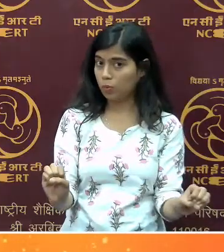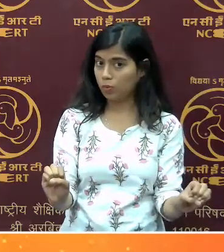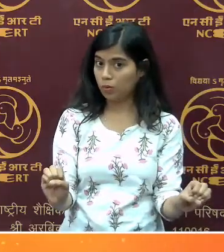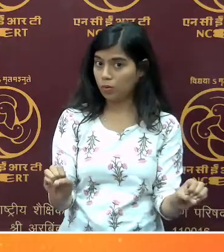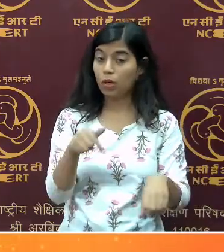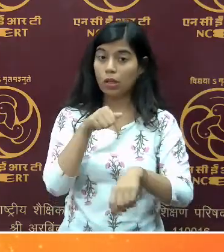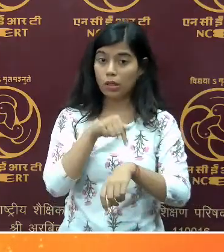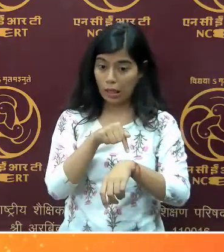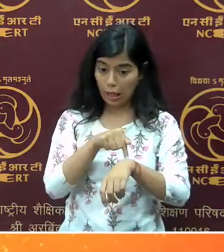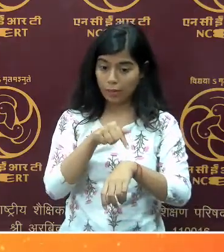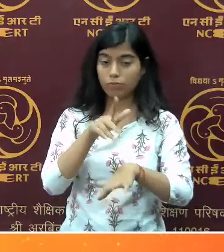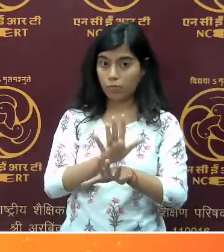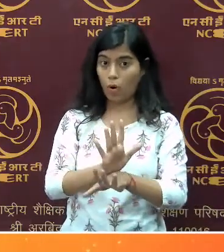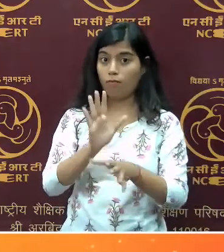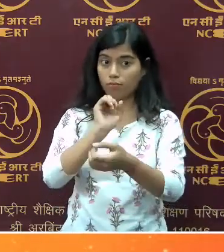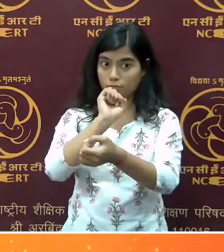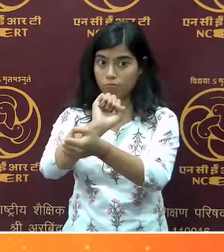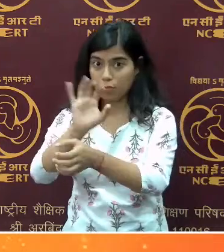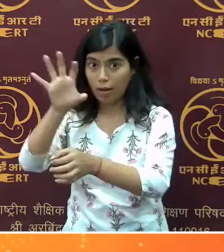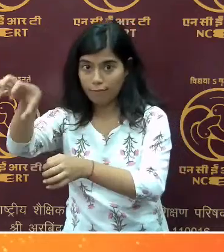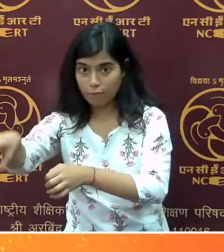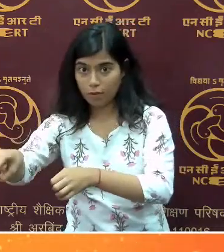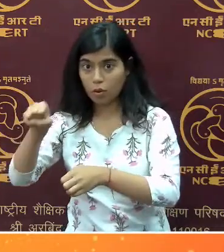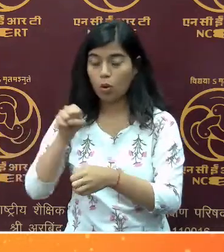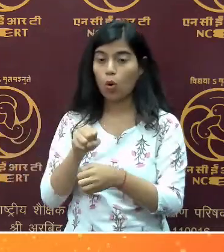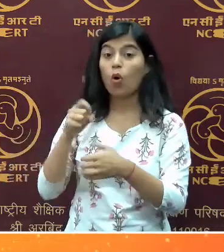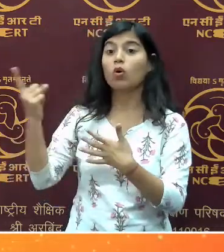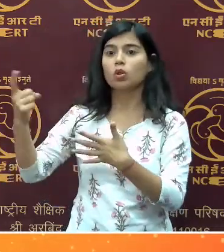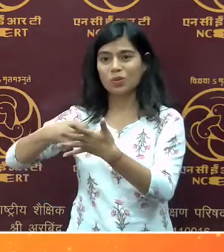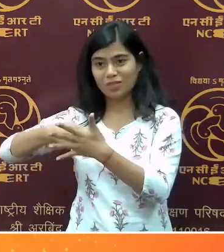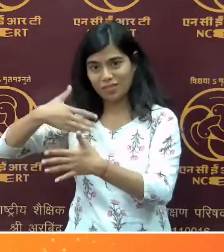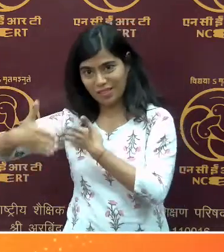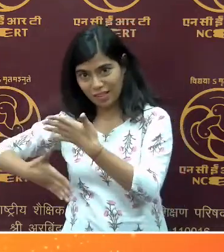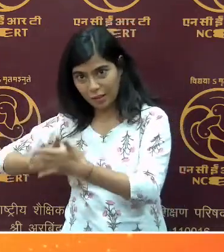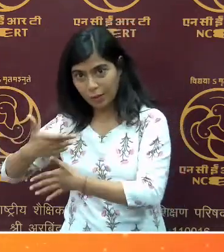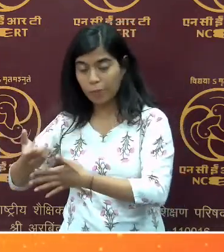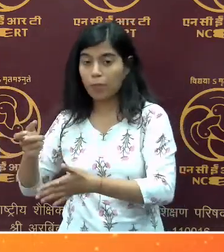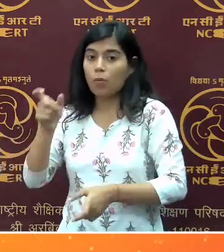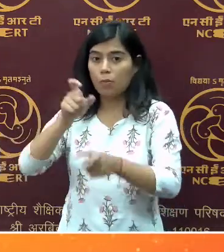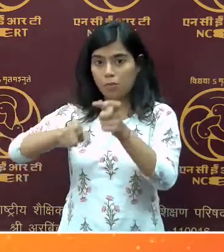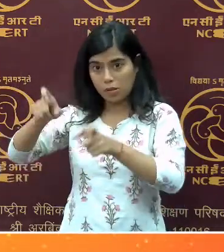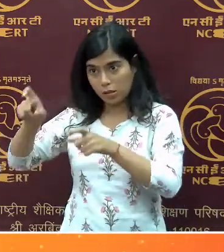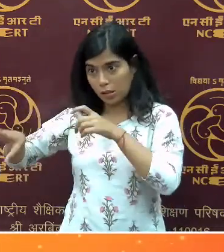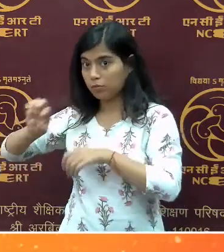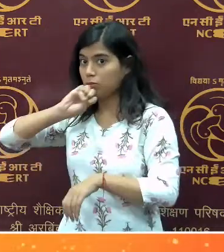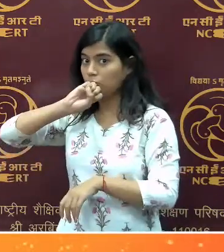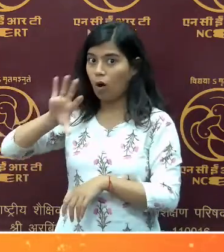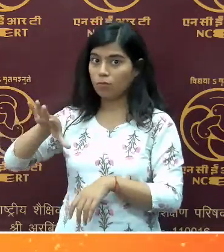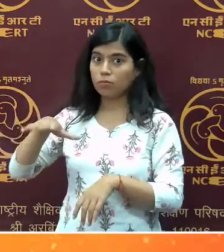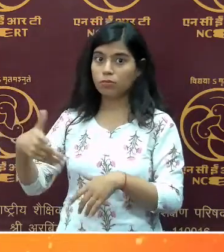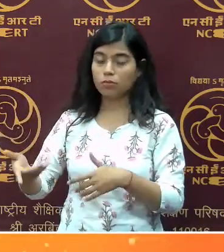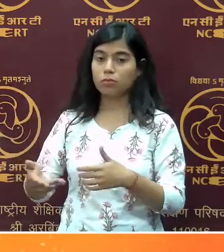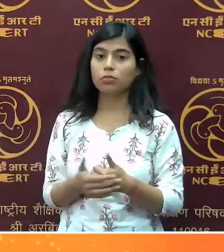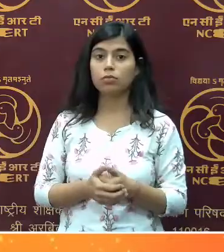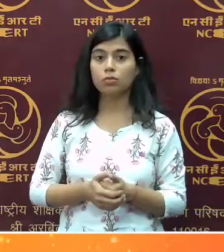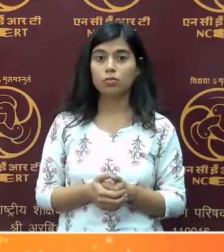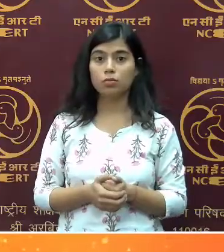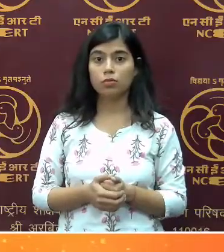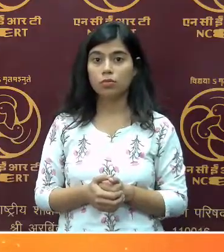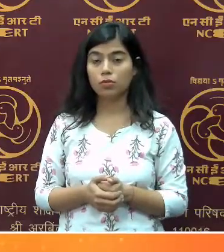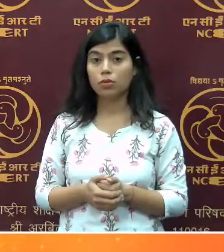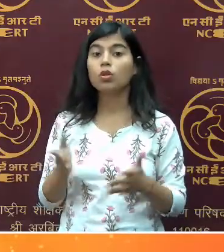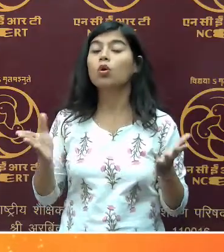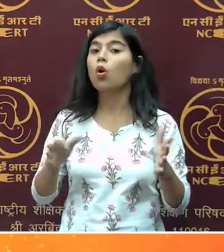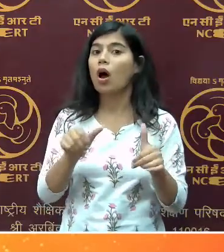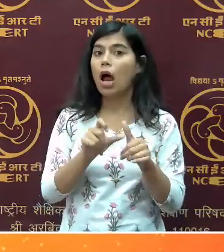timing of the arrest, and their relatives or legal person should be informed. So, then we have Article